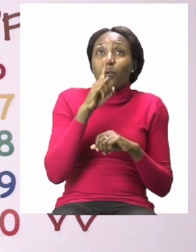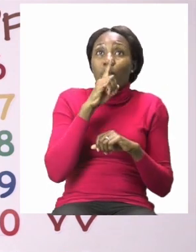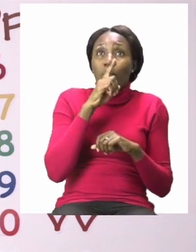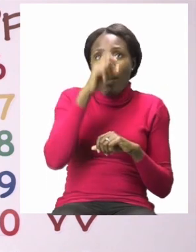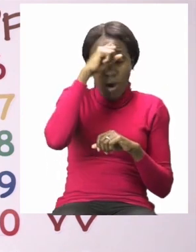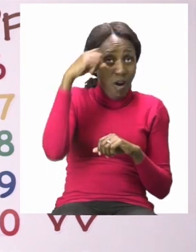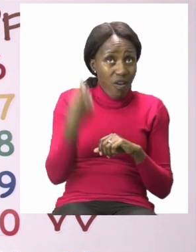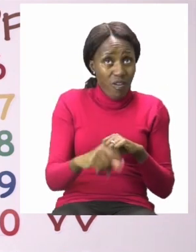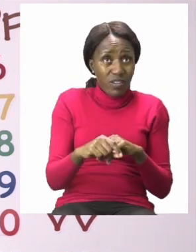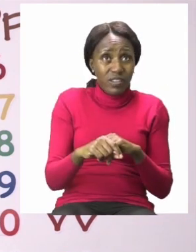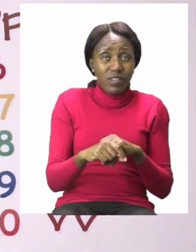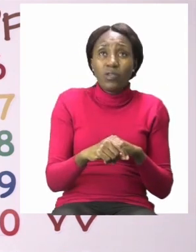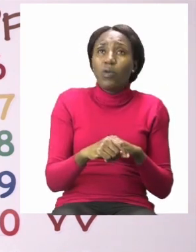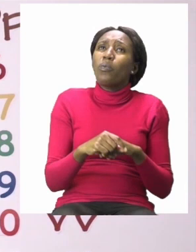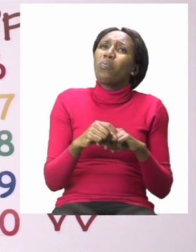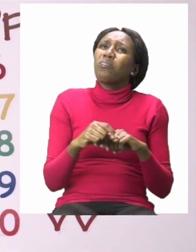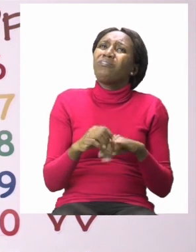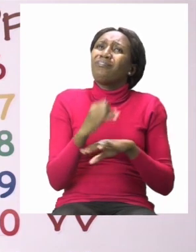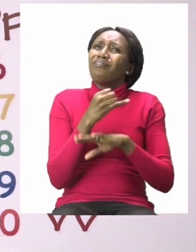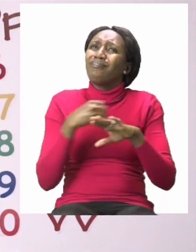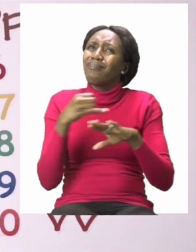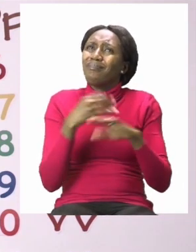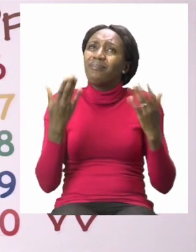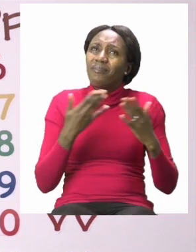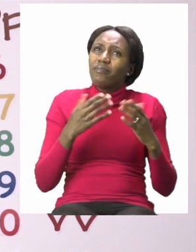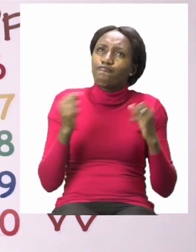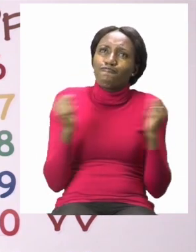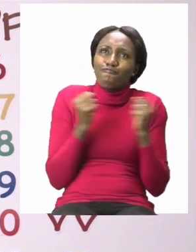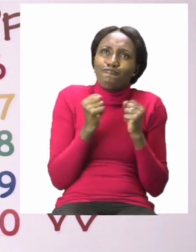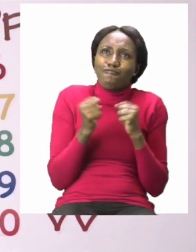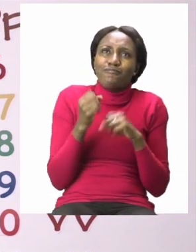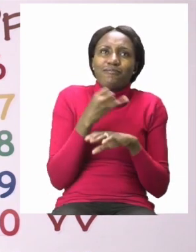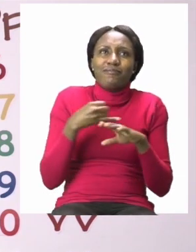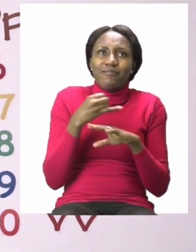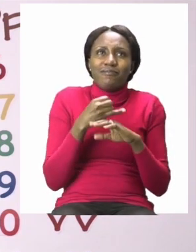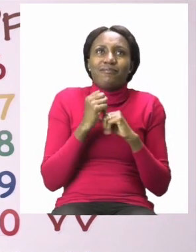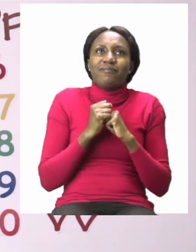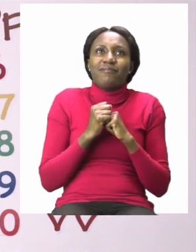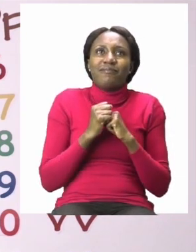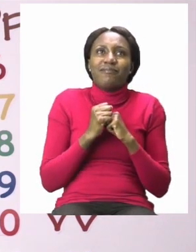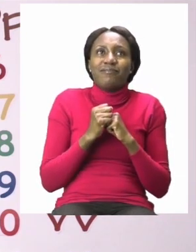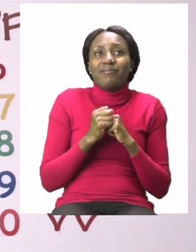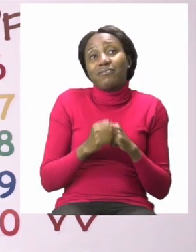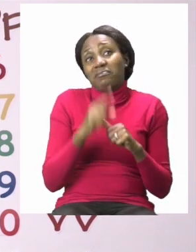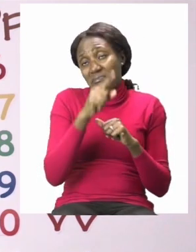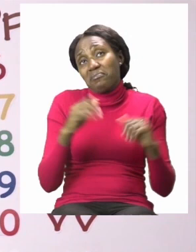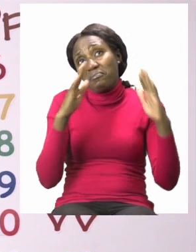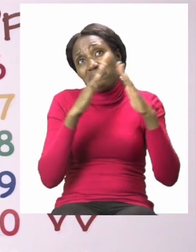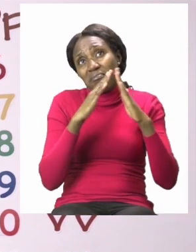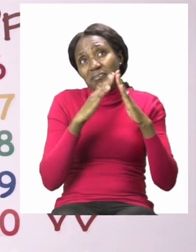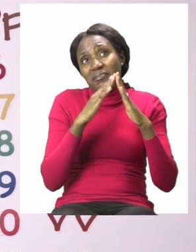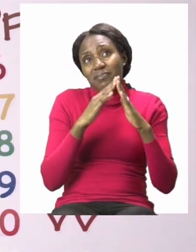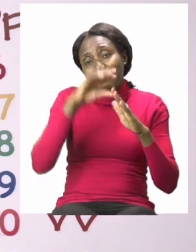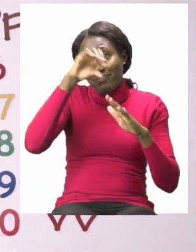only exist in cold, cold places. So this is one of the houses.